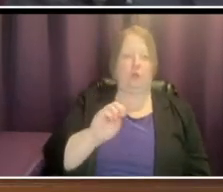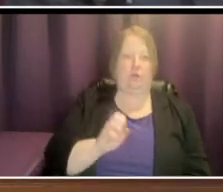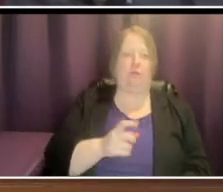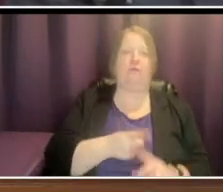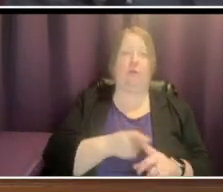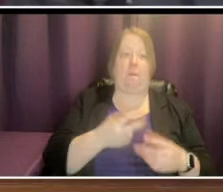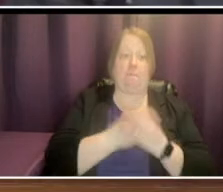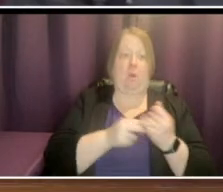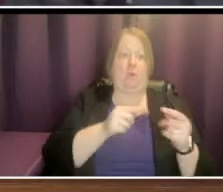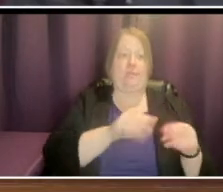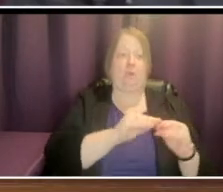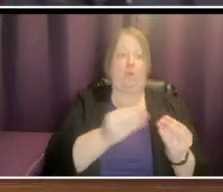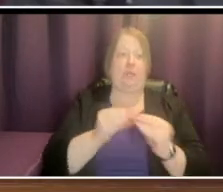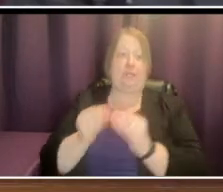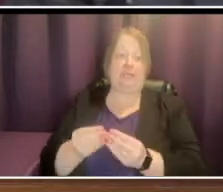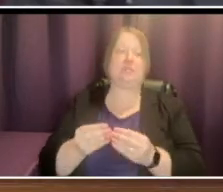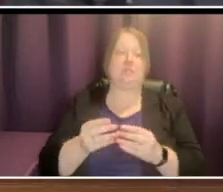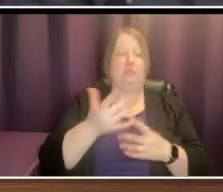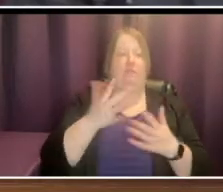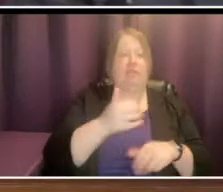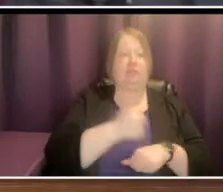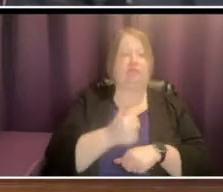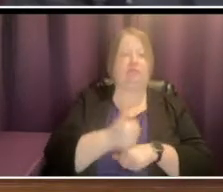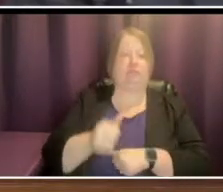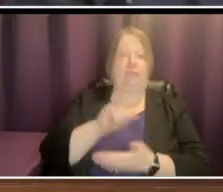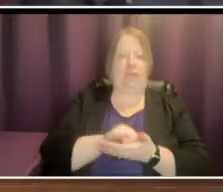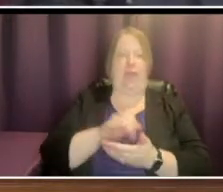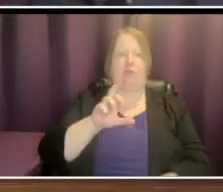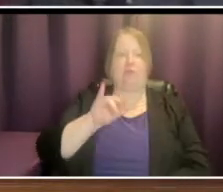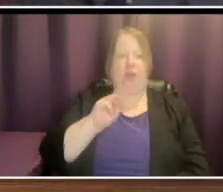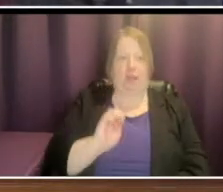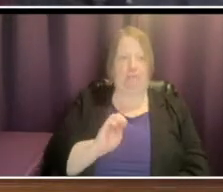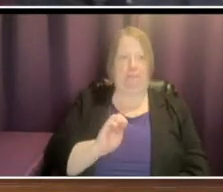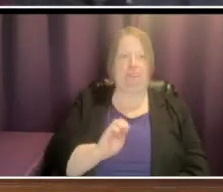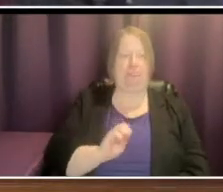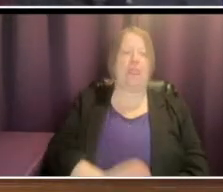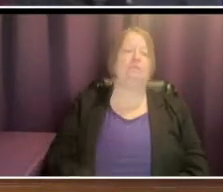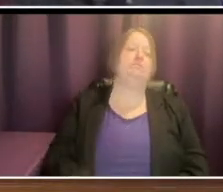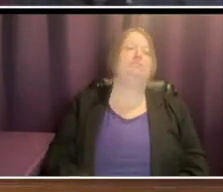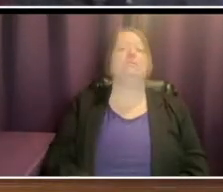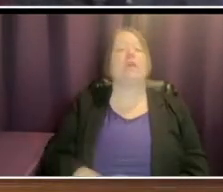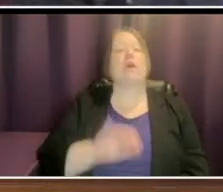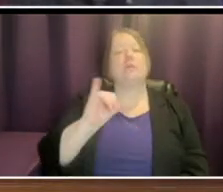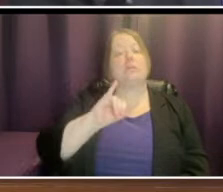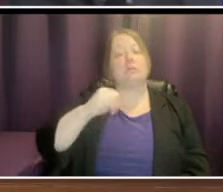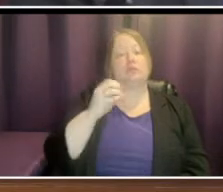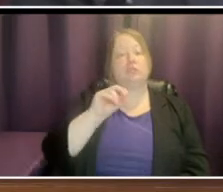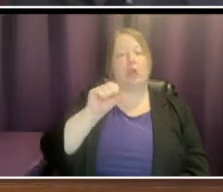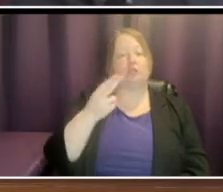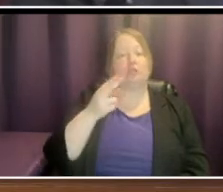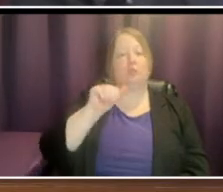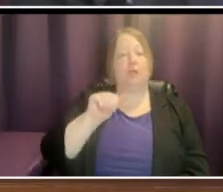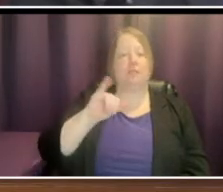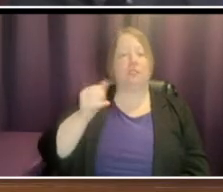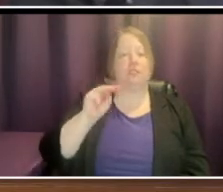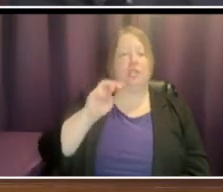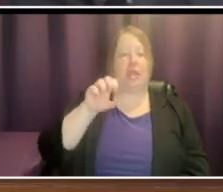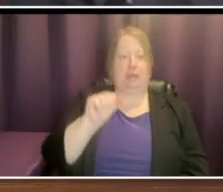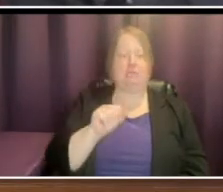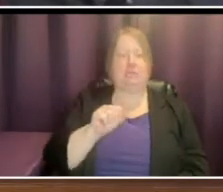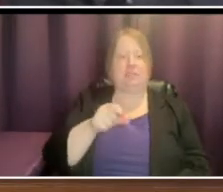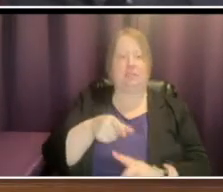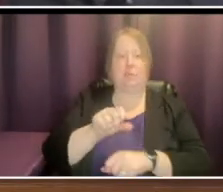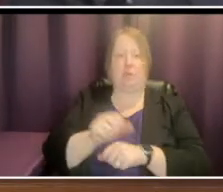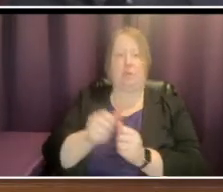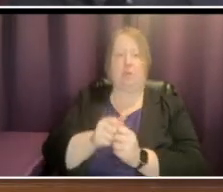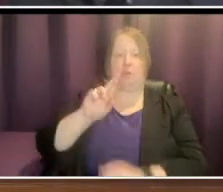crime. Close associates of Roger Stone, including Joshua James, have pled guilty to this crime. We